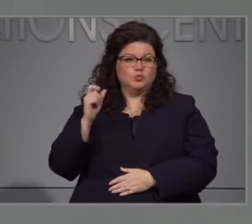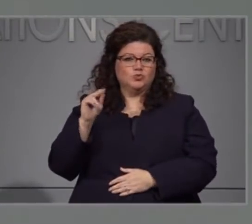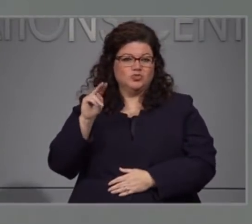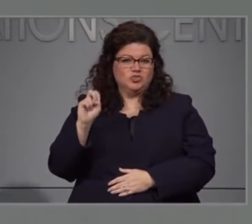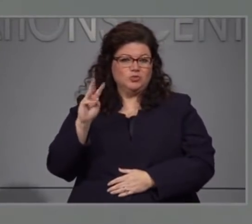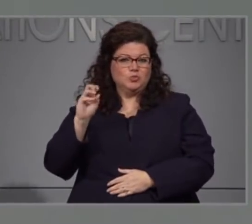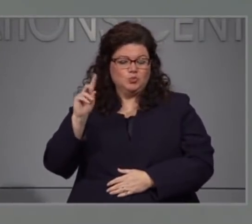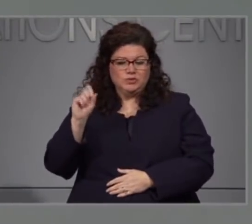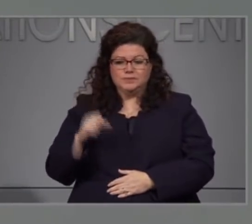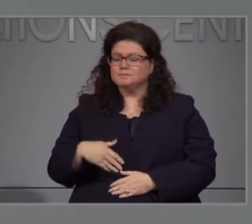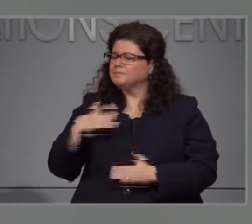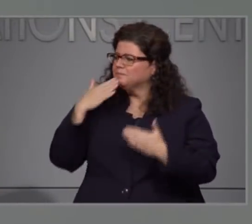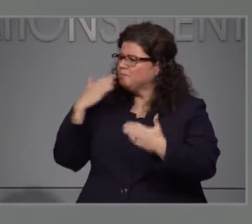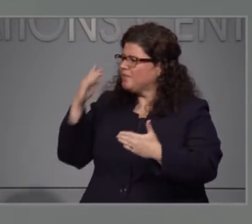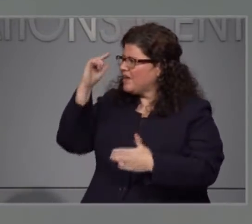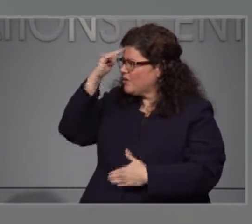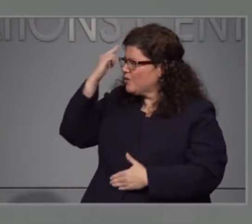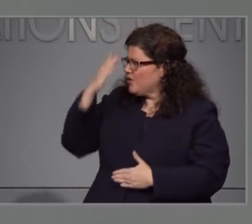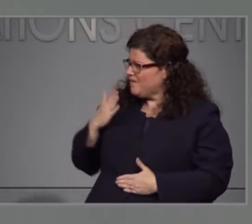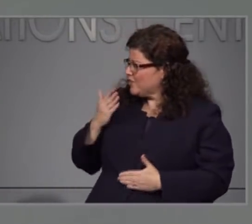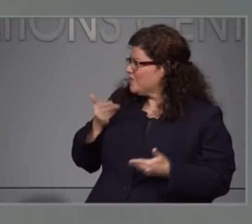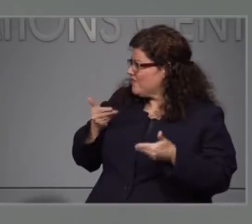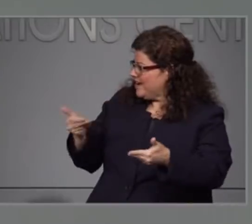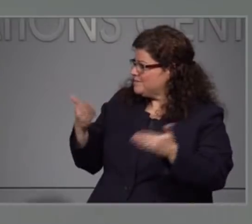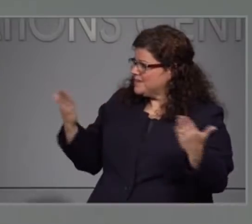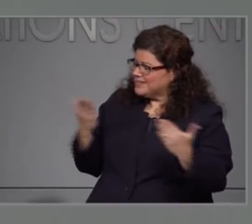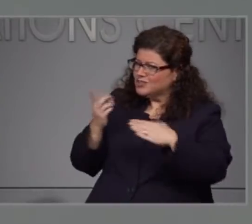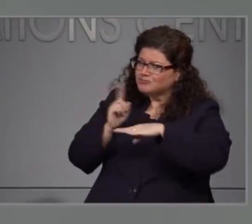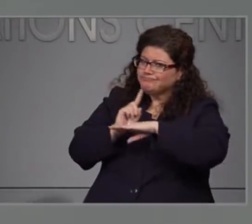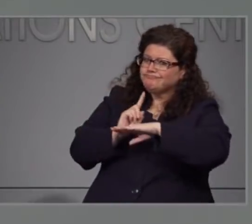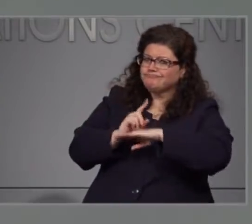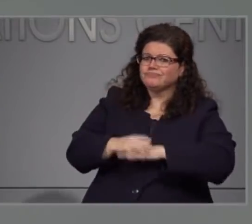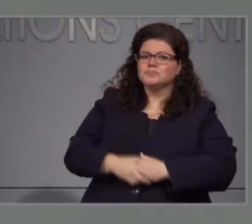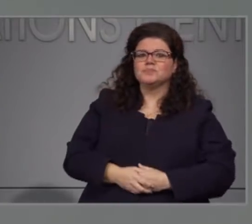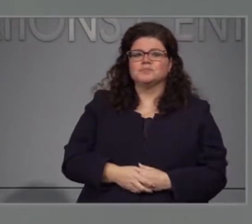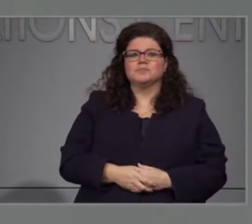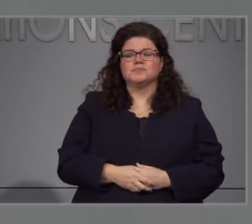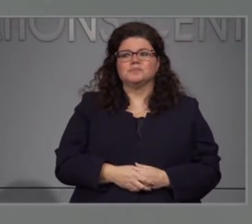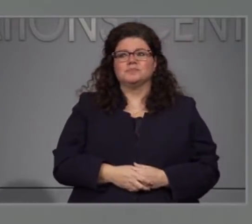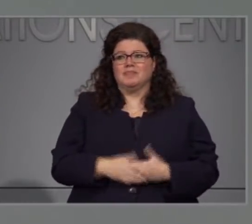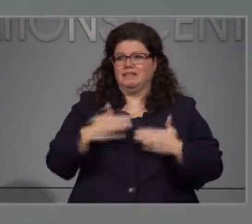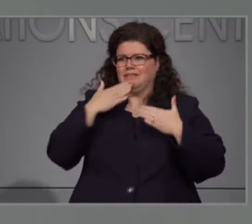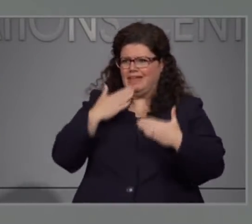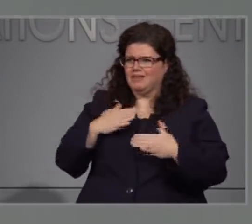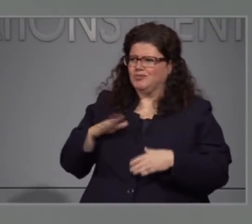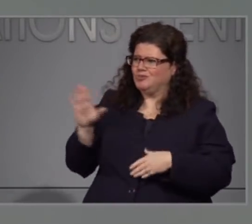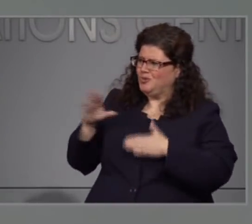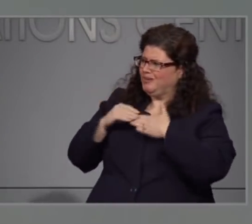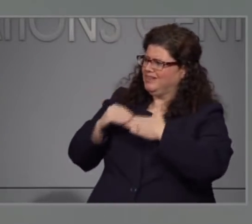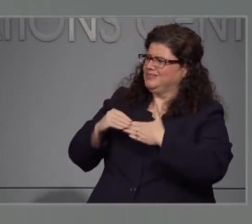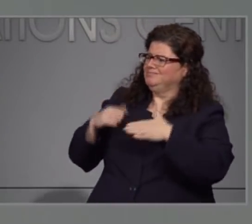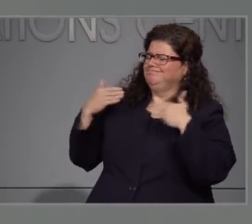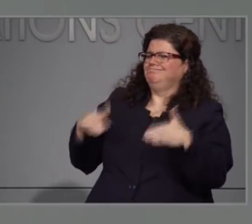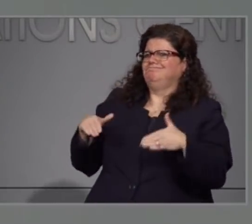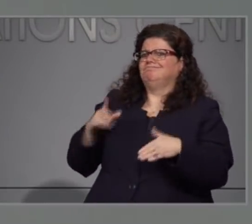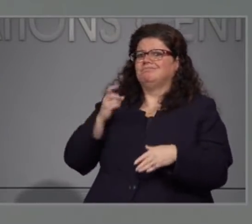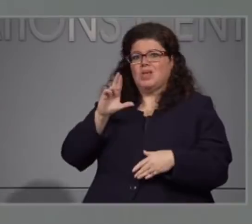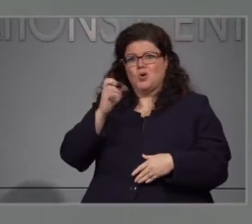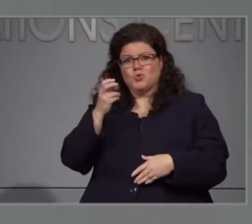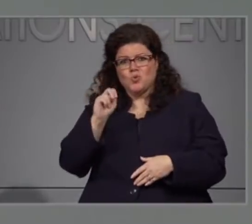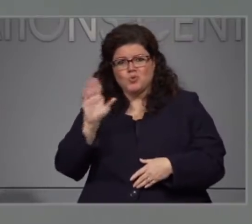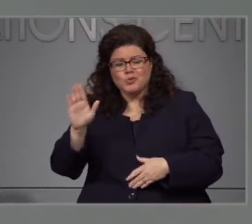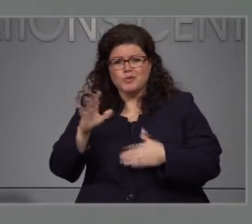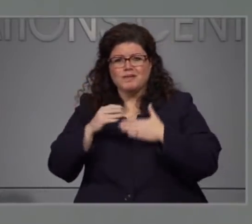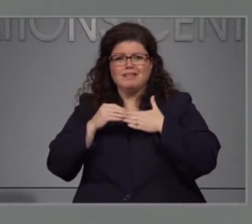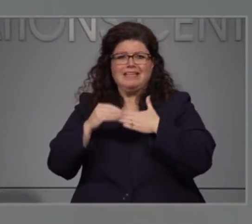Well, thank you, Governor, and for inviting me to join you here today. And I'm grateful for your leadership and that of Dr. Cohen's during this